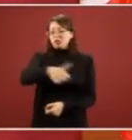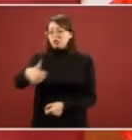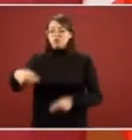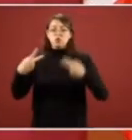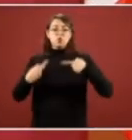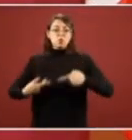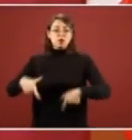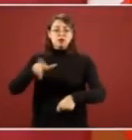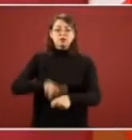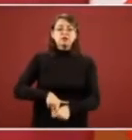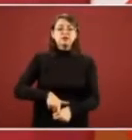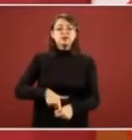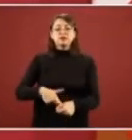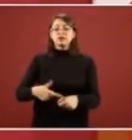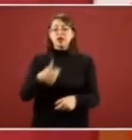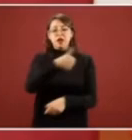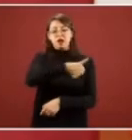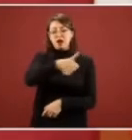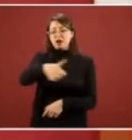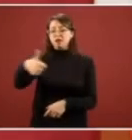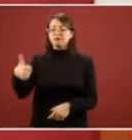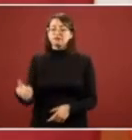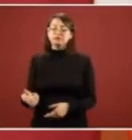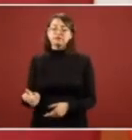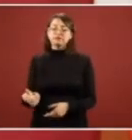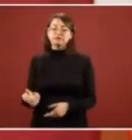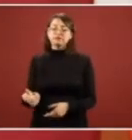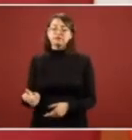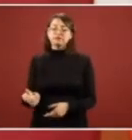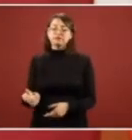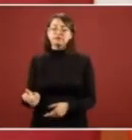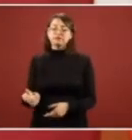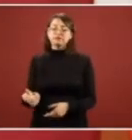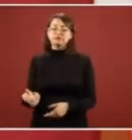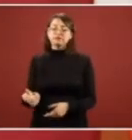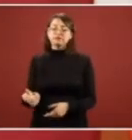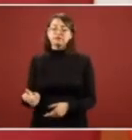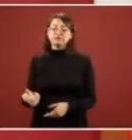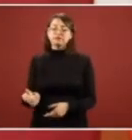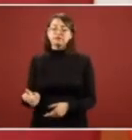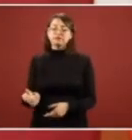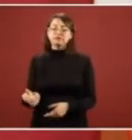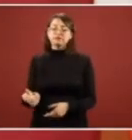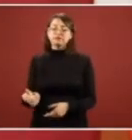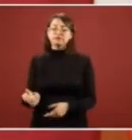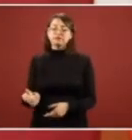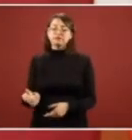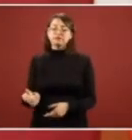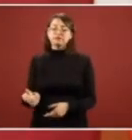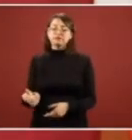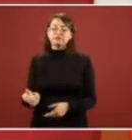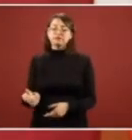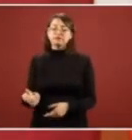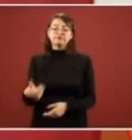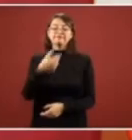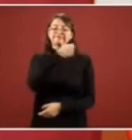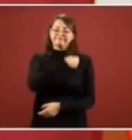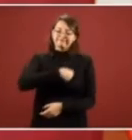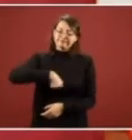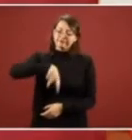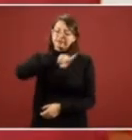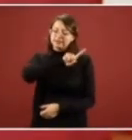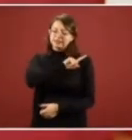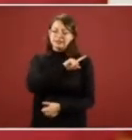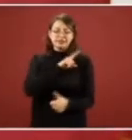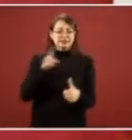Que haya sobre todo salud. That overall there'll be health.